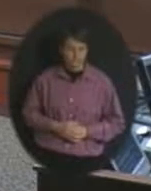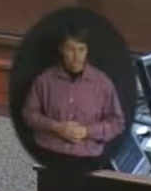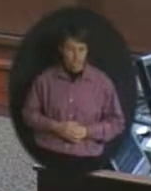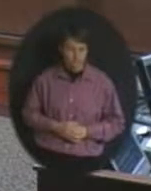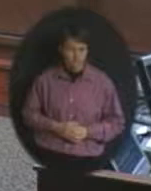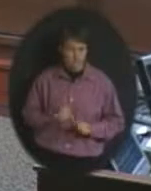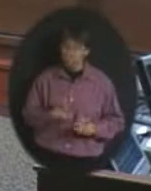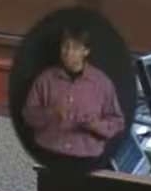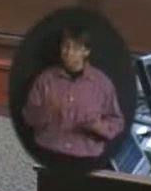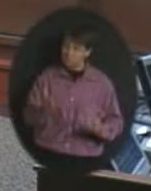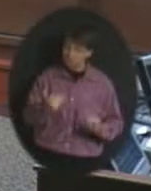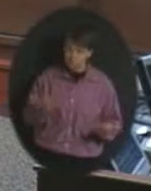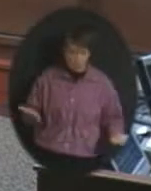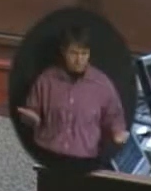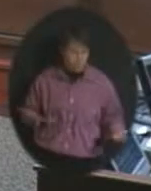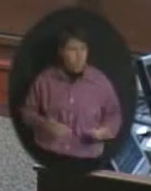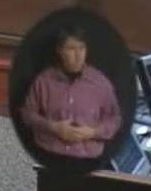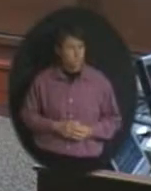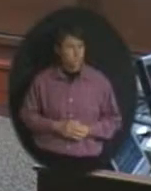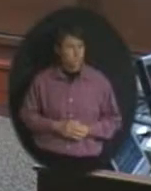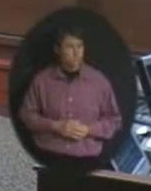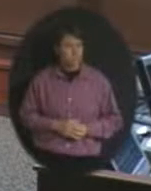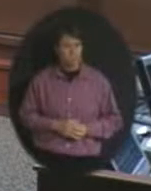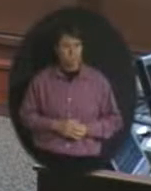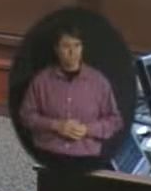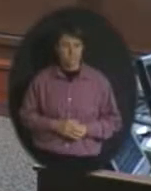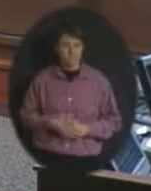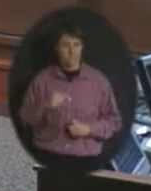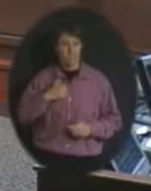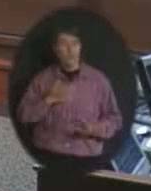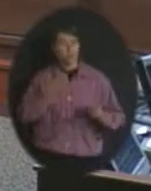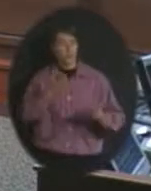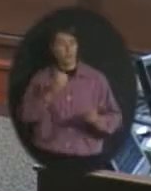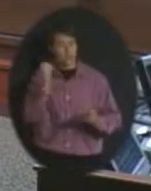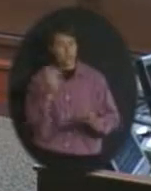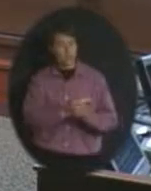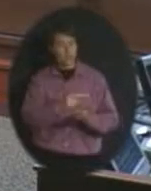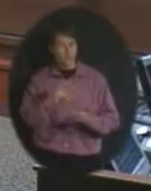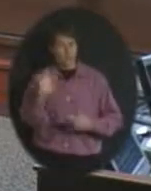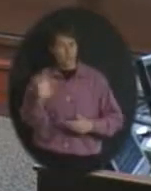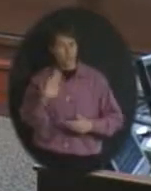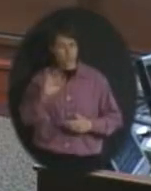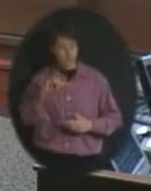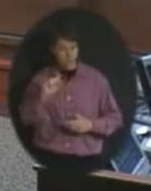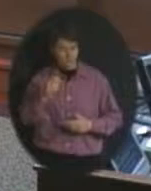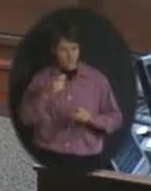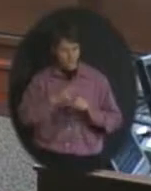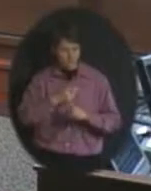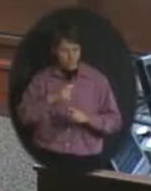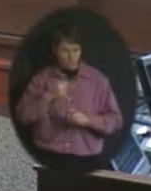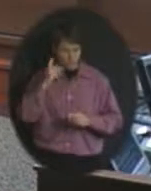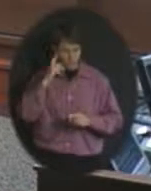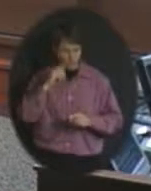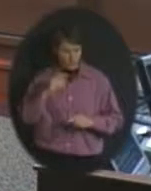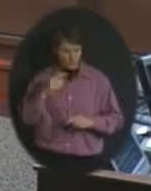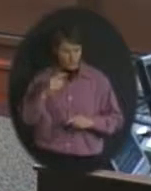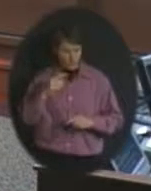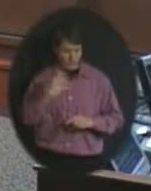Then I would entertain a motion. I move to approve the furniture bids for the four elementary renovations as